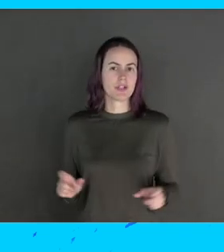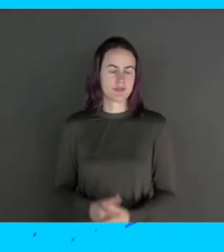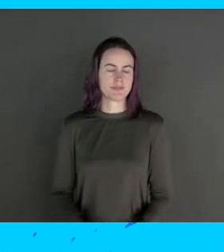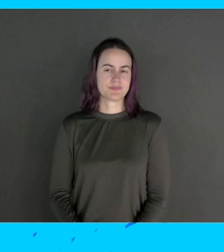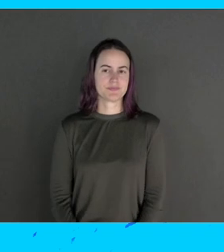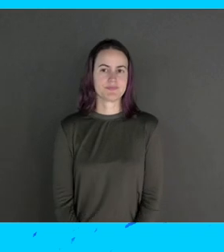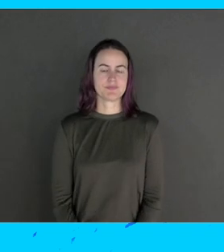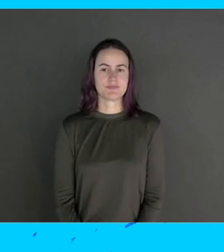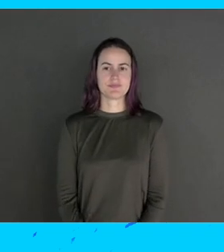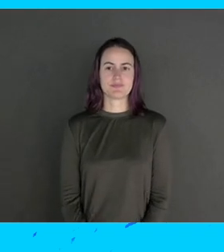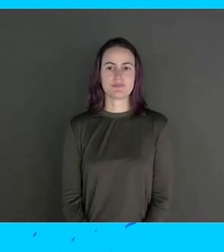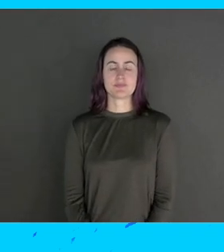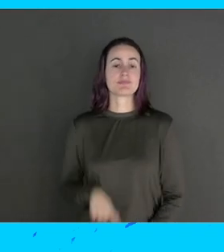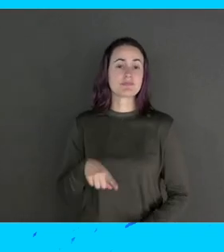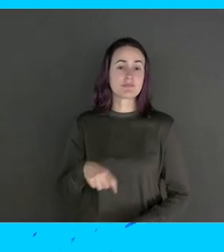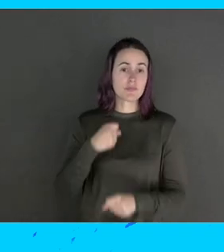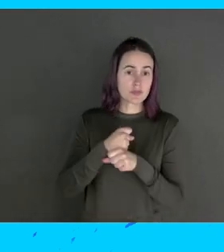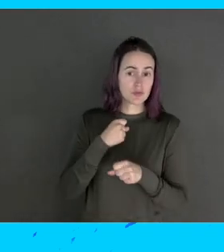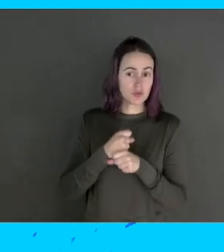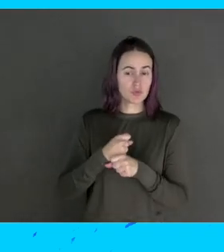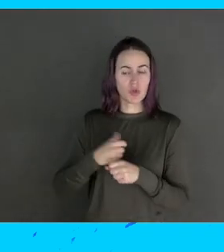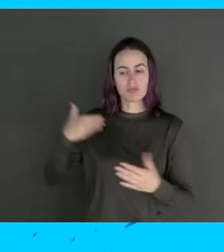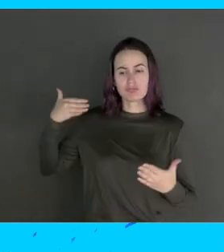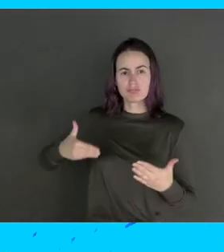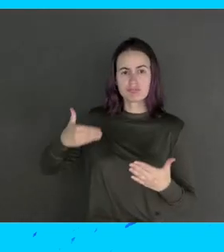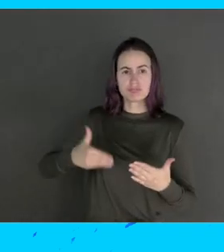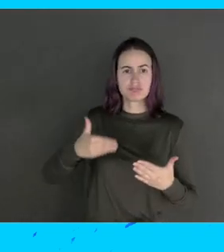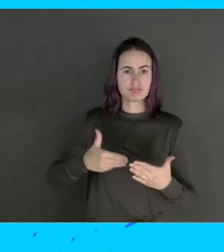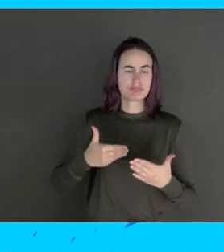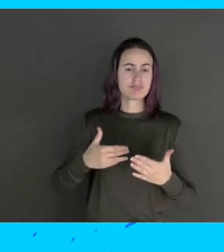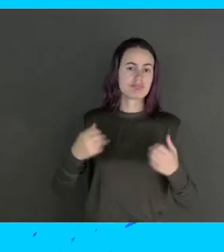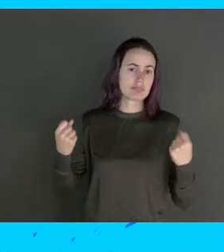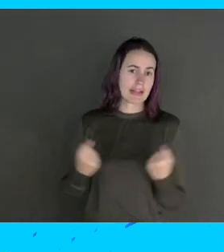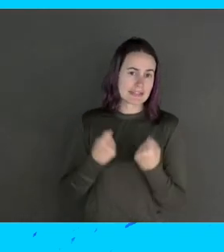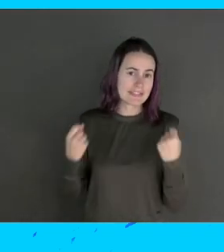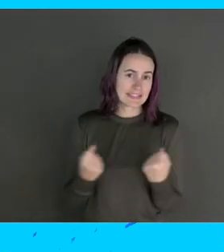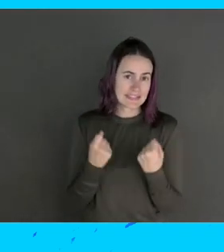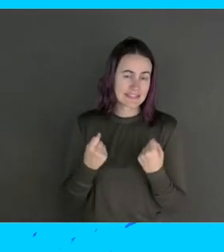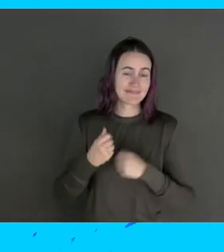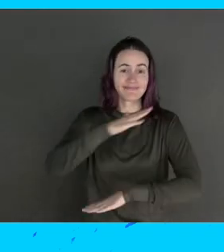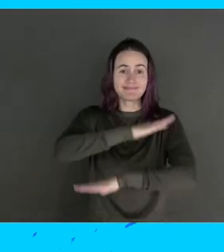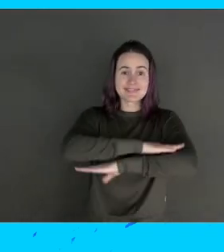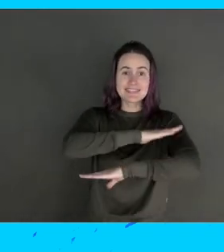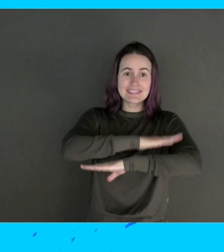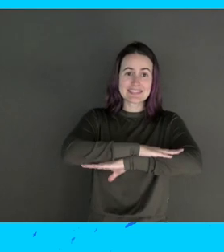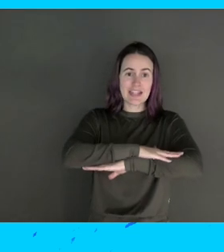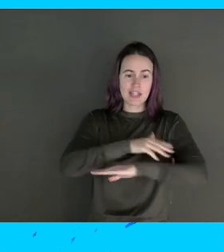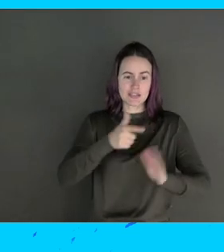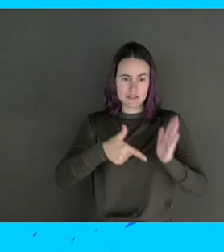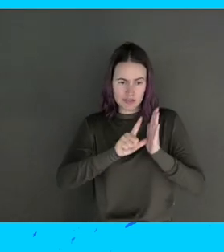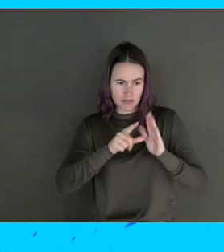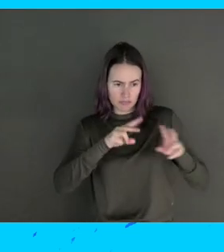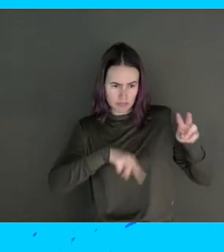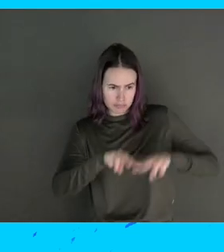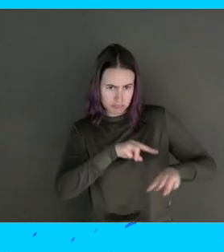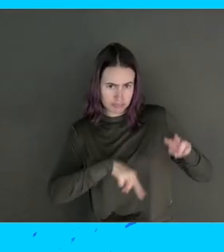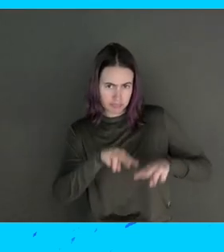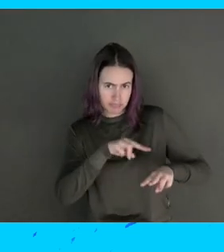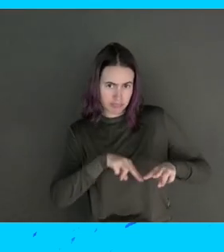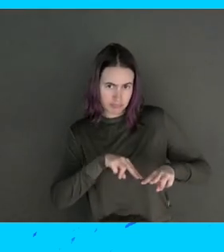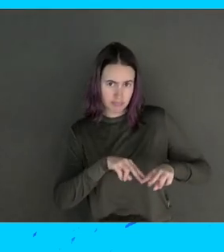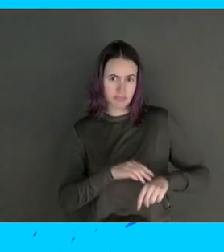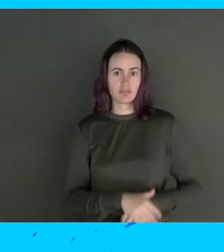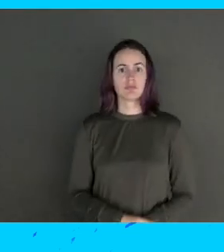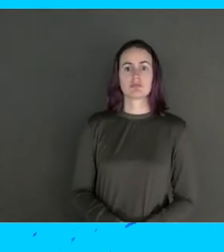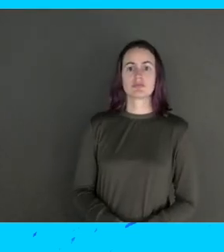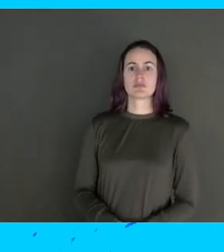work, we conducted a series of assessment activities, including a desk review, an online survey, a concurrent session at Women Delivered